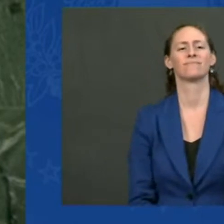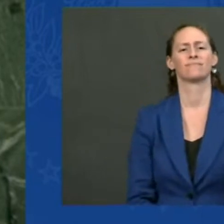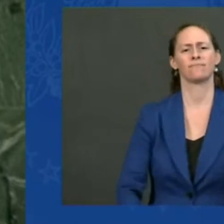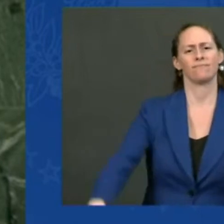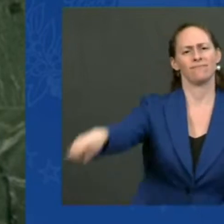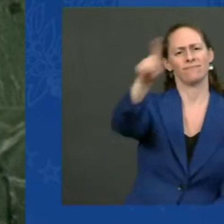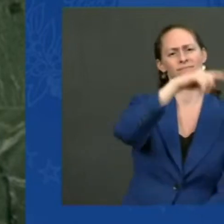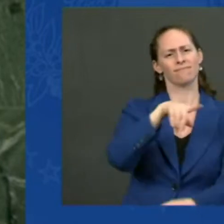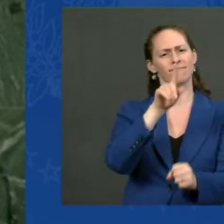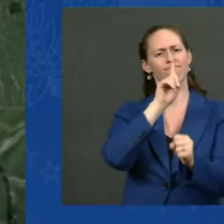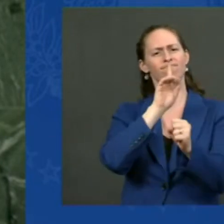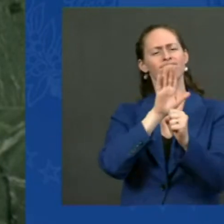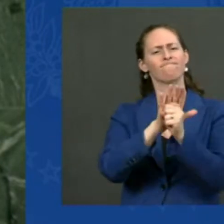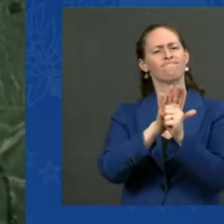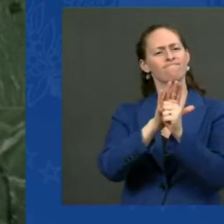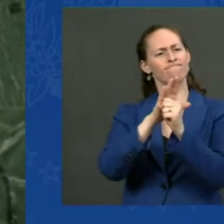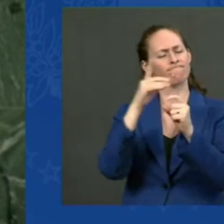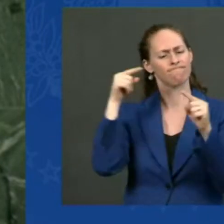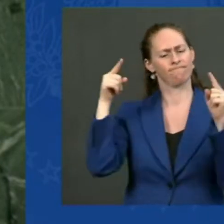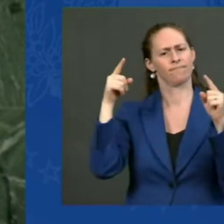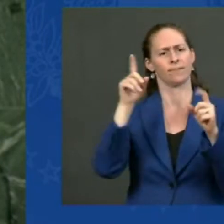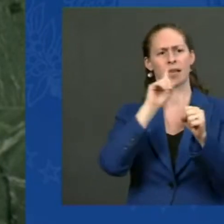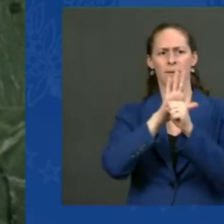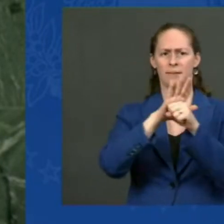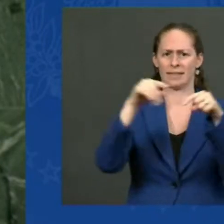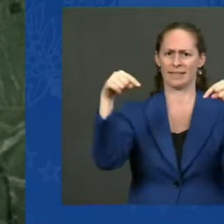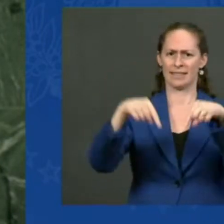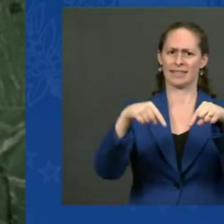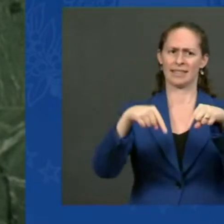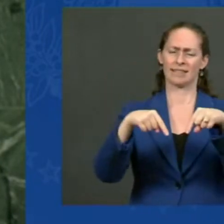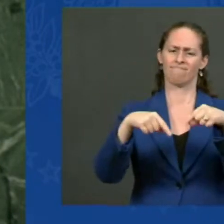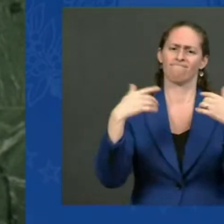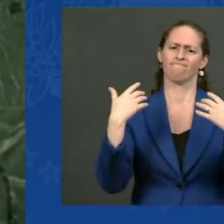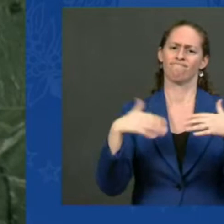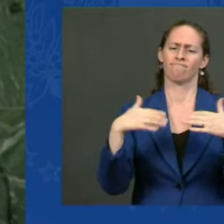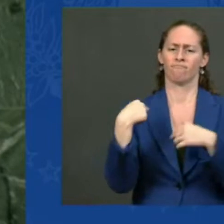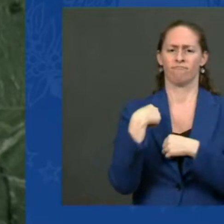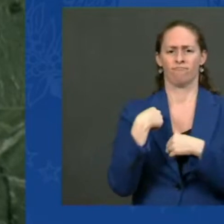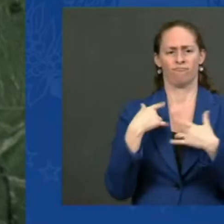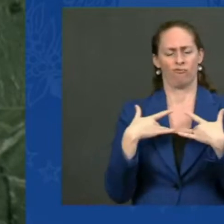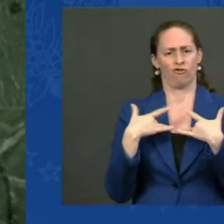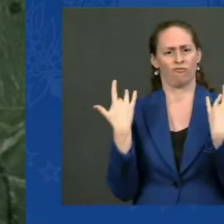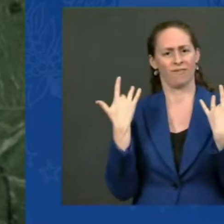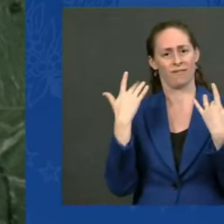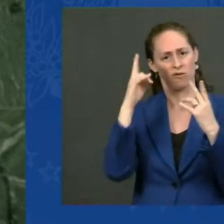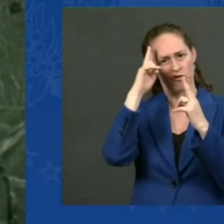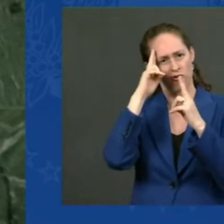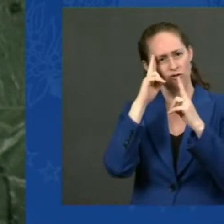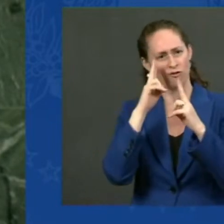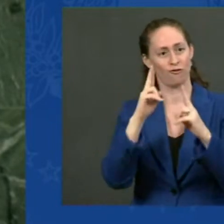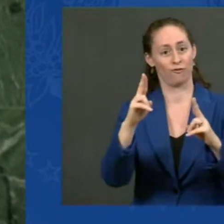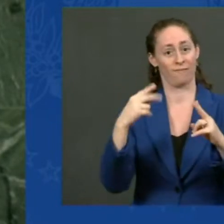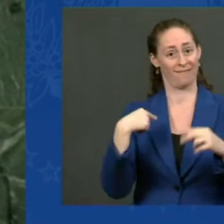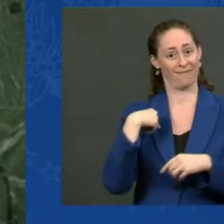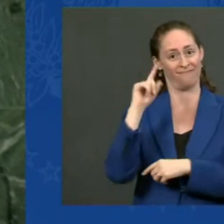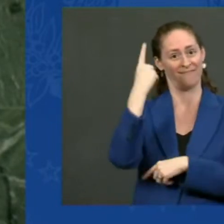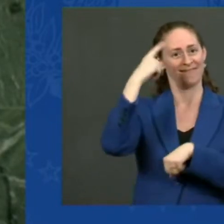mission of this institution, it's my honor to speak to you for the first time as President of the United